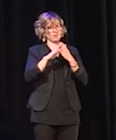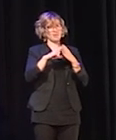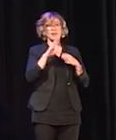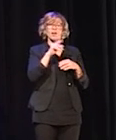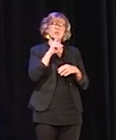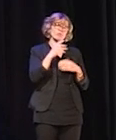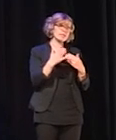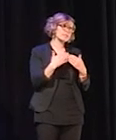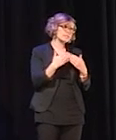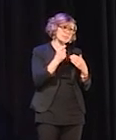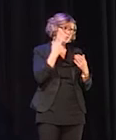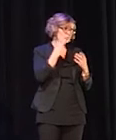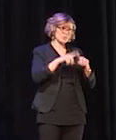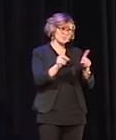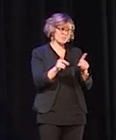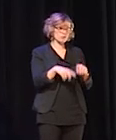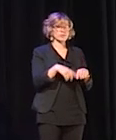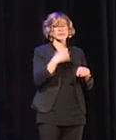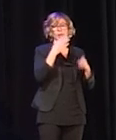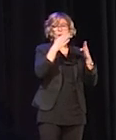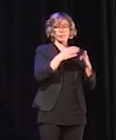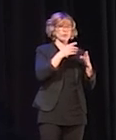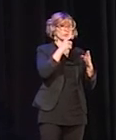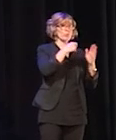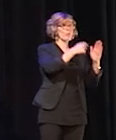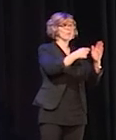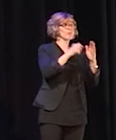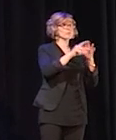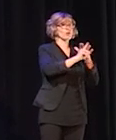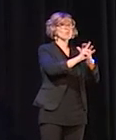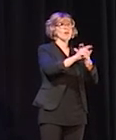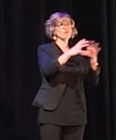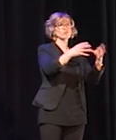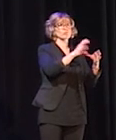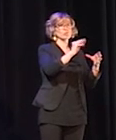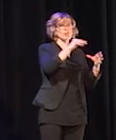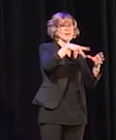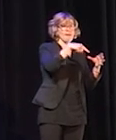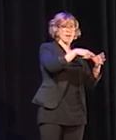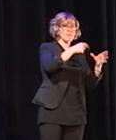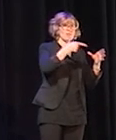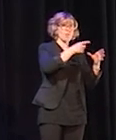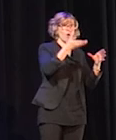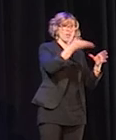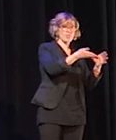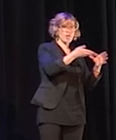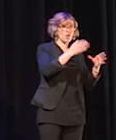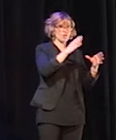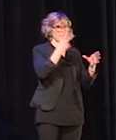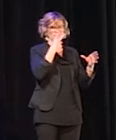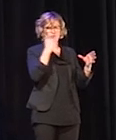really easy to see the difference. You'll go into someone who films at a refugee camp where the refugees don't know why they're there, never seen that rig